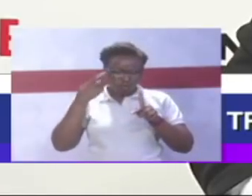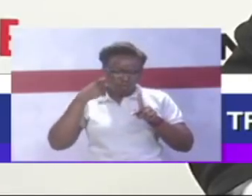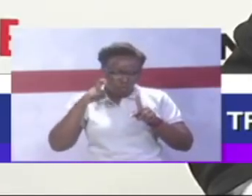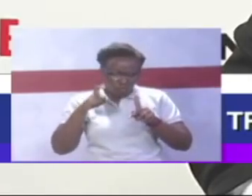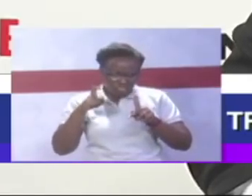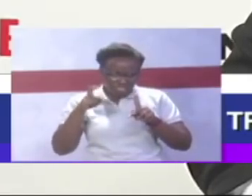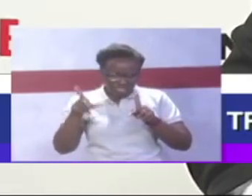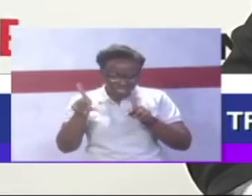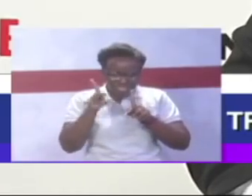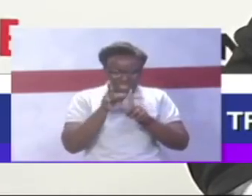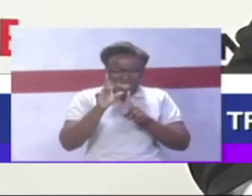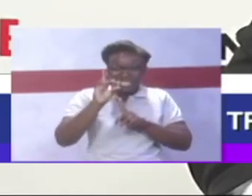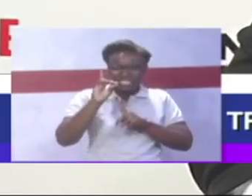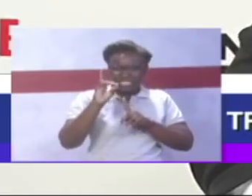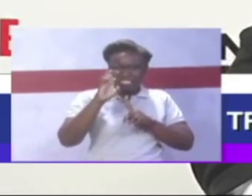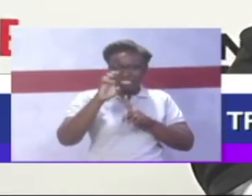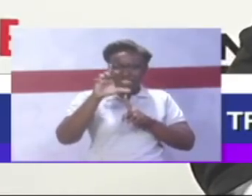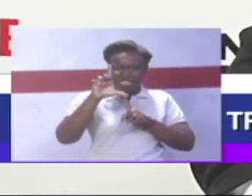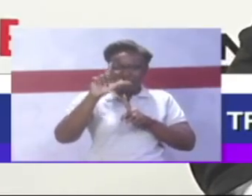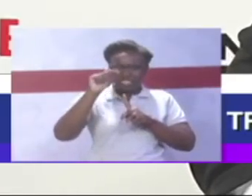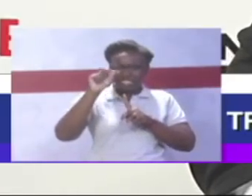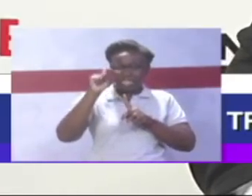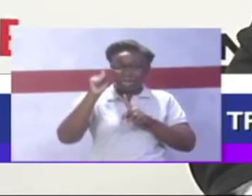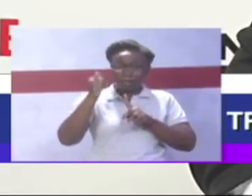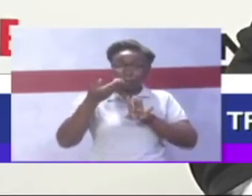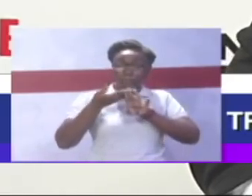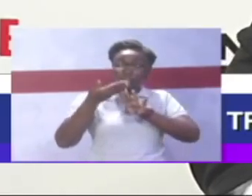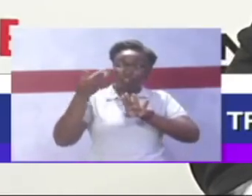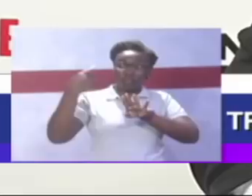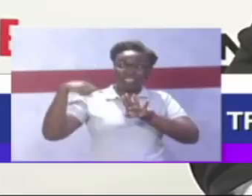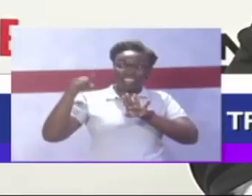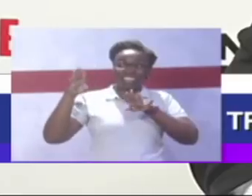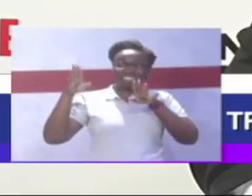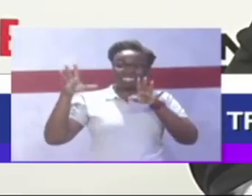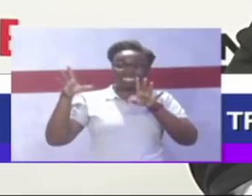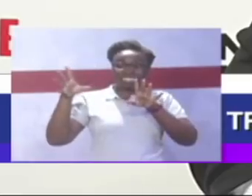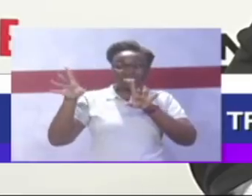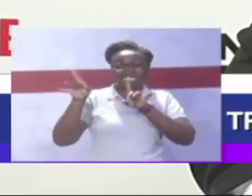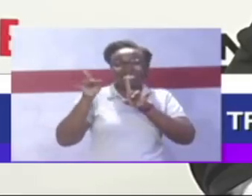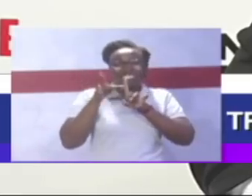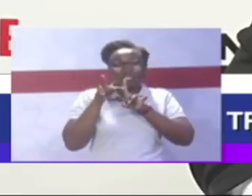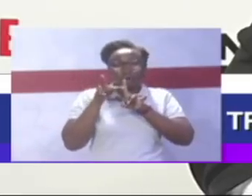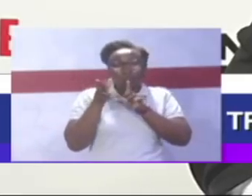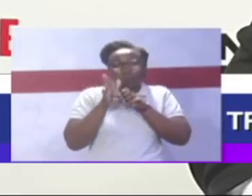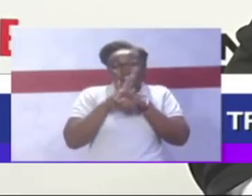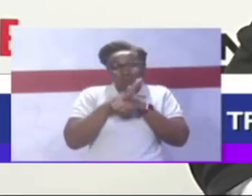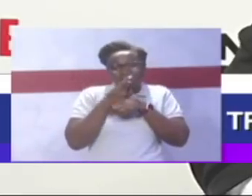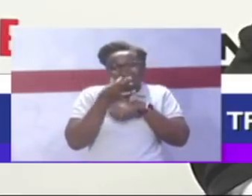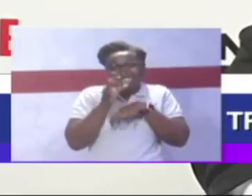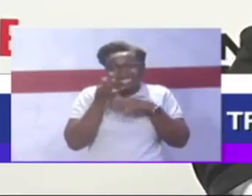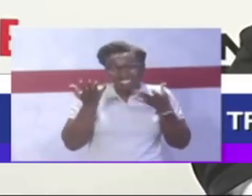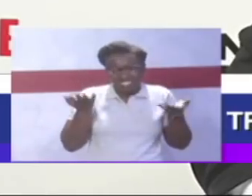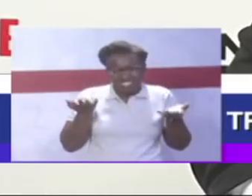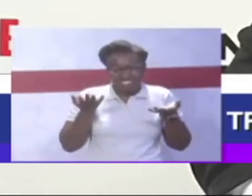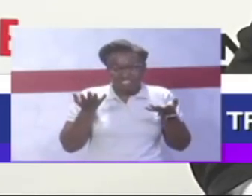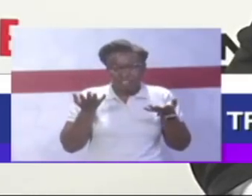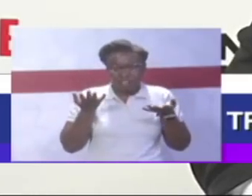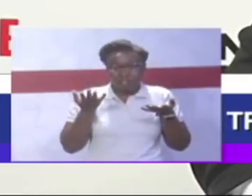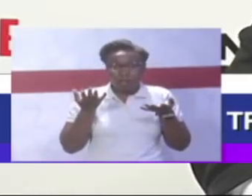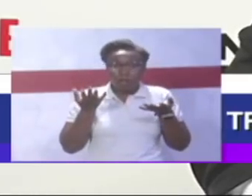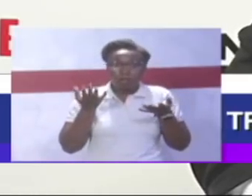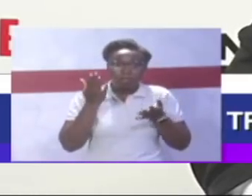as I'm aware, in terms of the media, there's something circulating in the media where there's a premise that someone says that they would have been infected